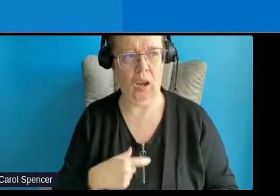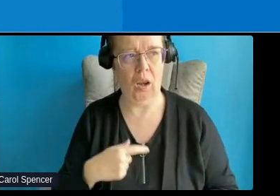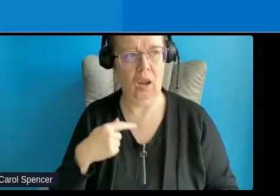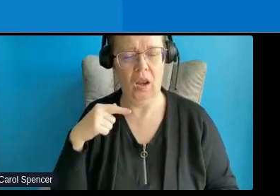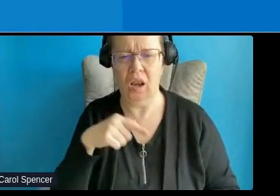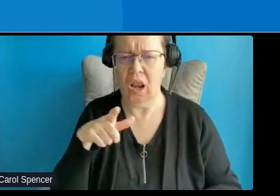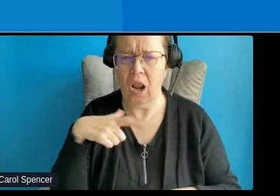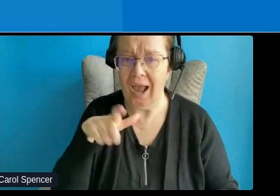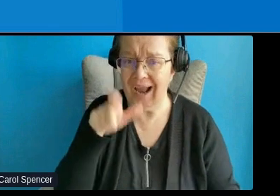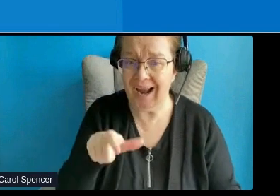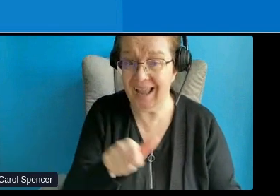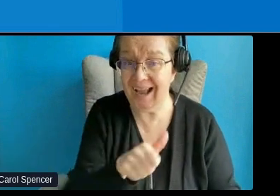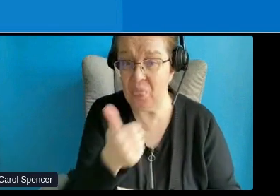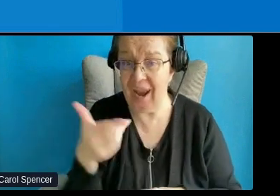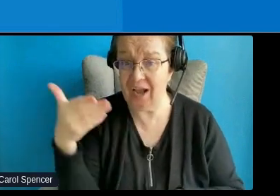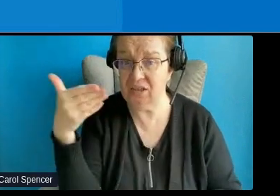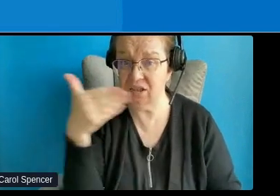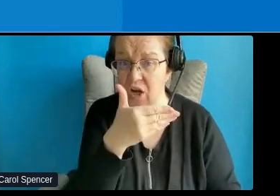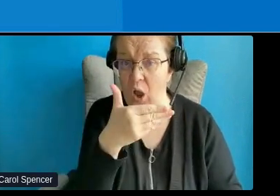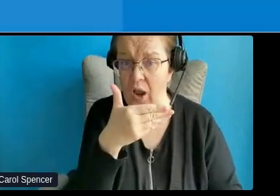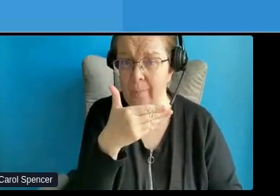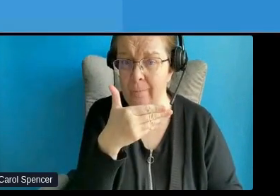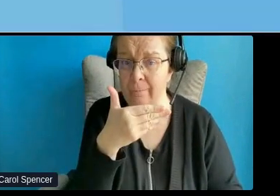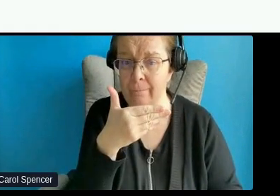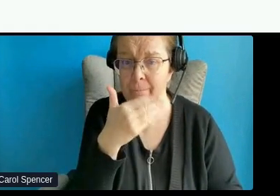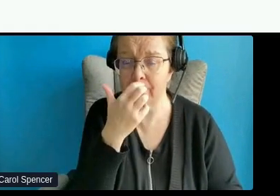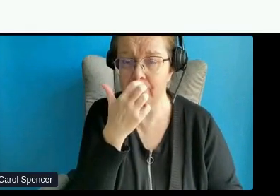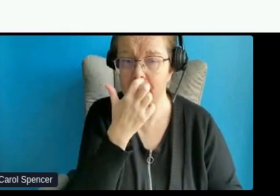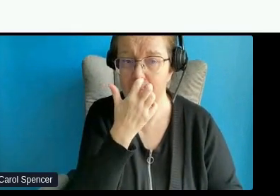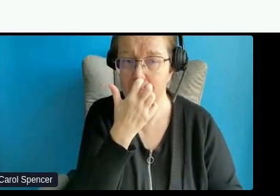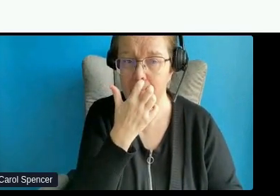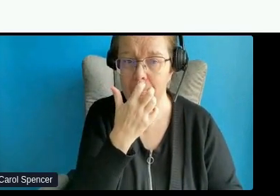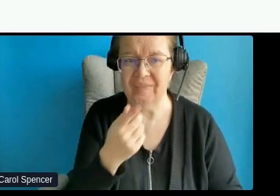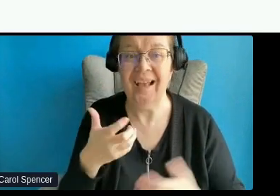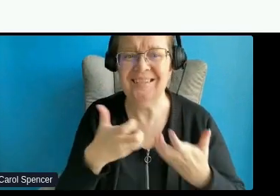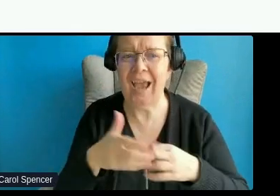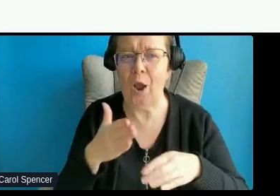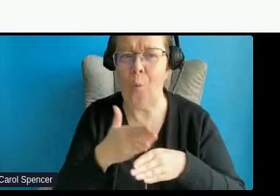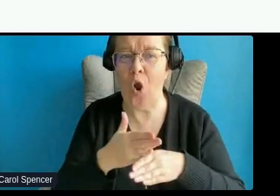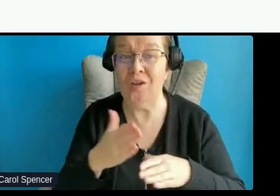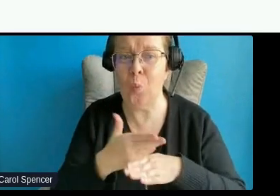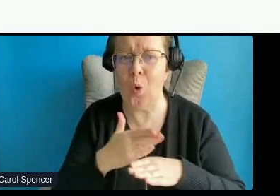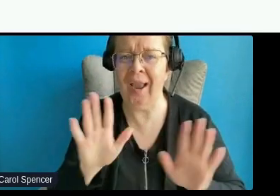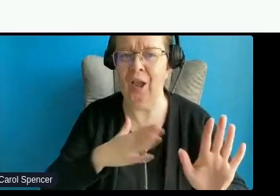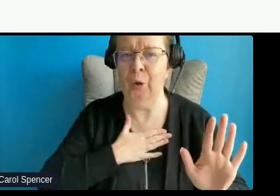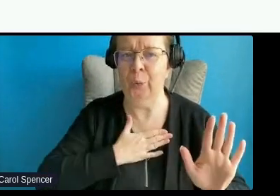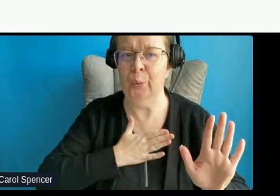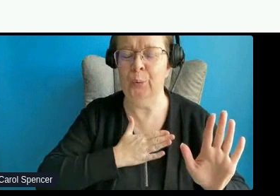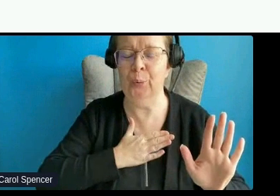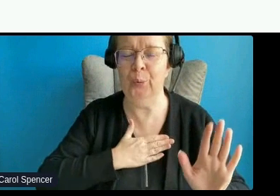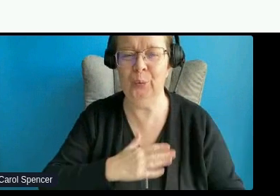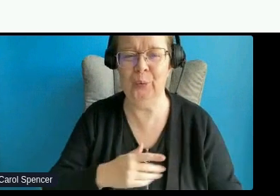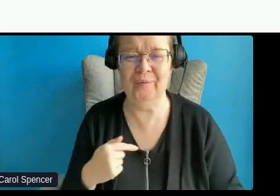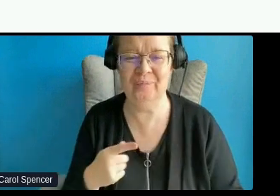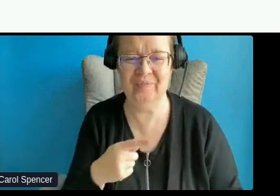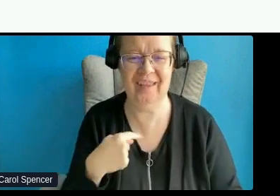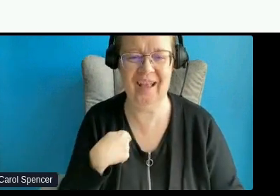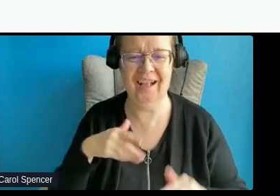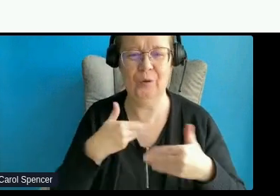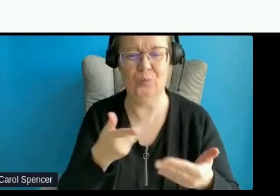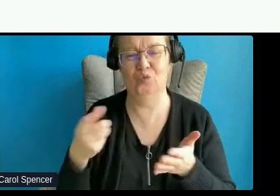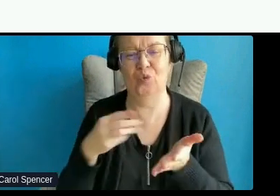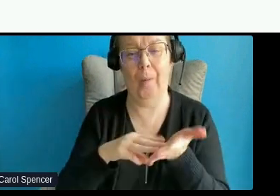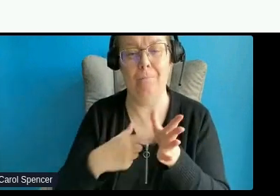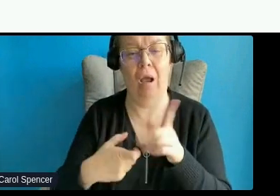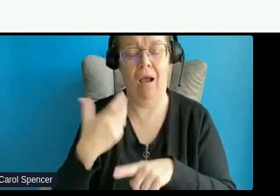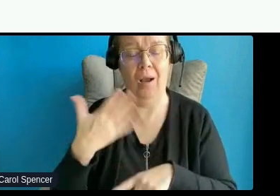onto the next slide, Jacob, and should we check the tech works for us? It's always fun. There we go. So that's our little intro, isn't it? I was also just going to reiterate what Mark said at the